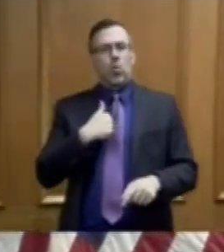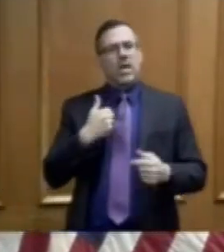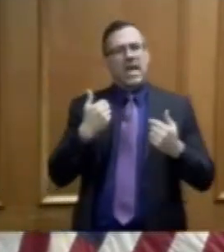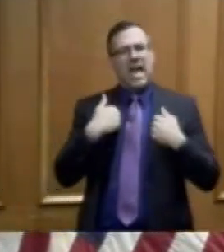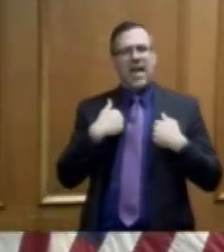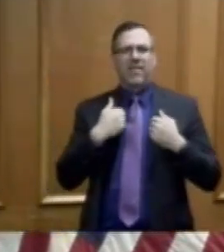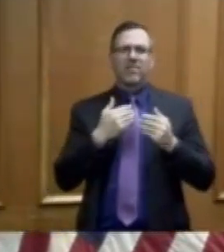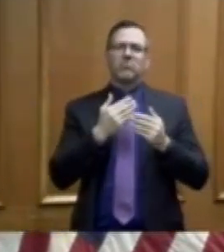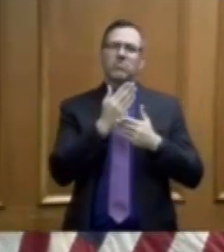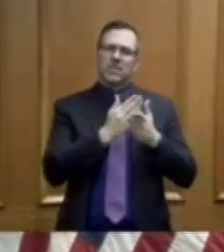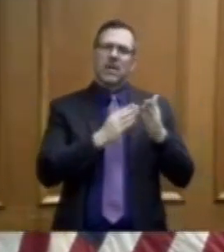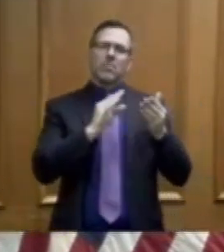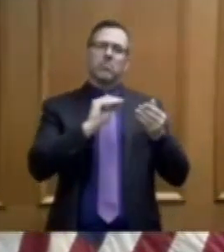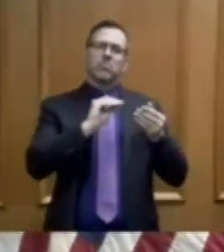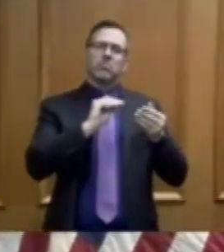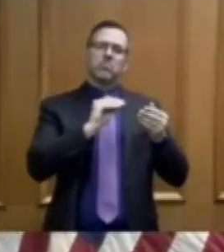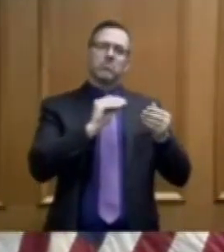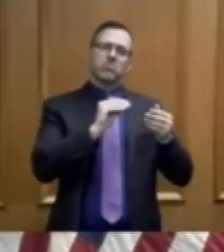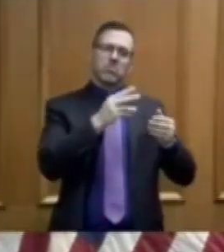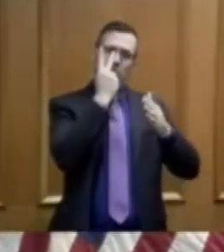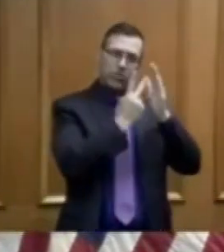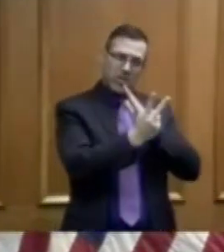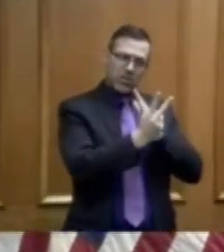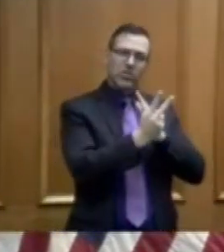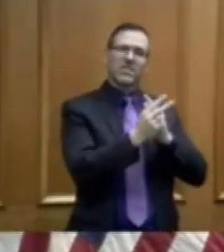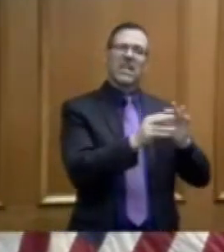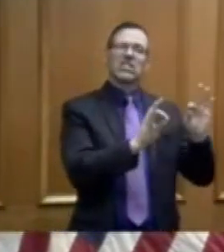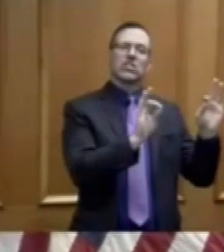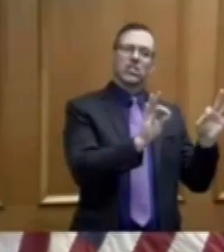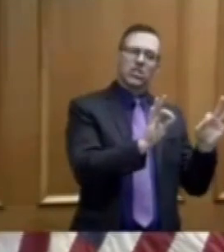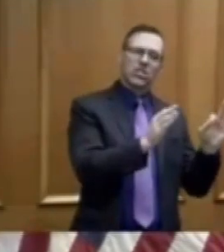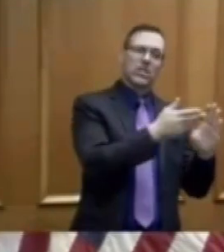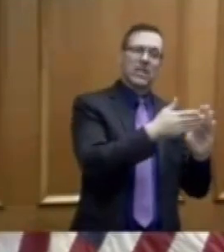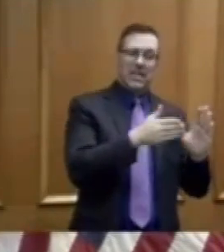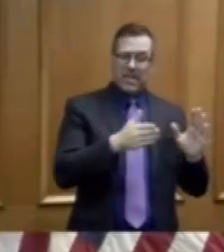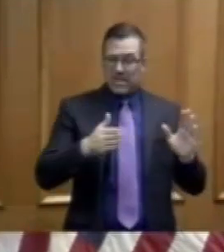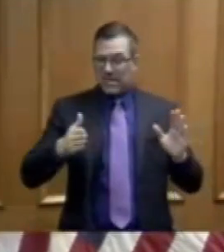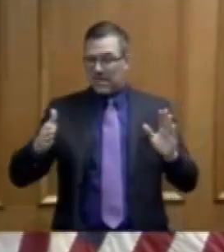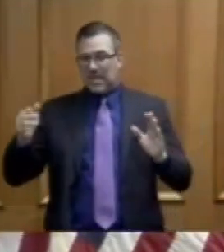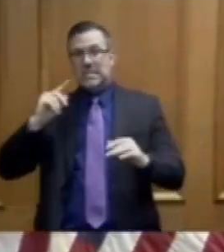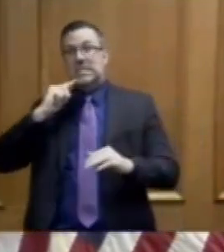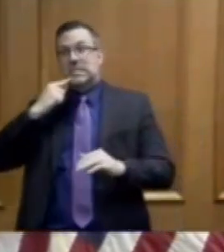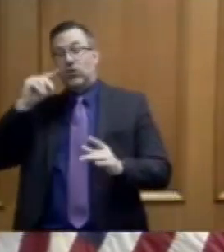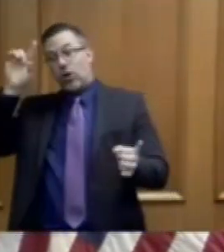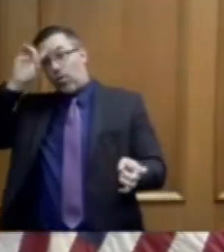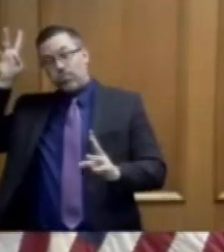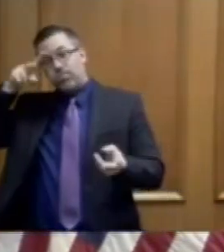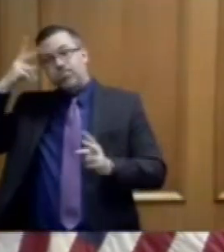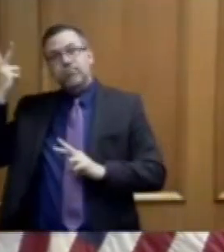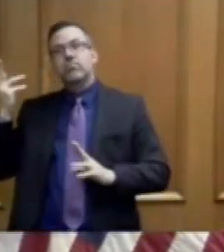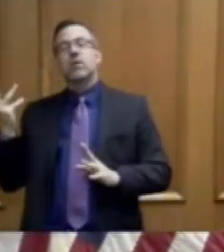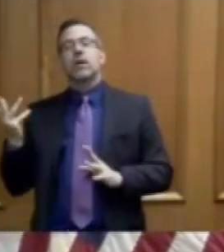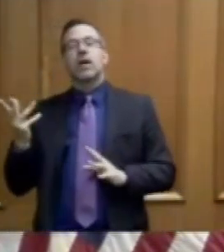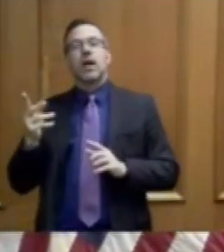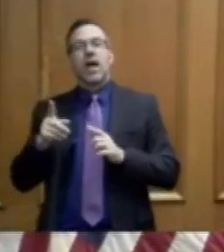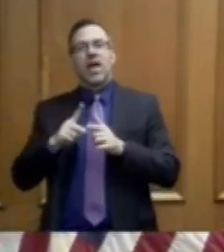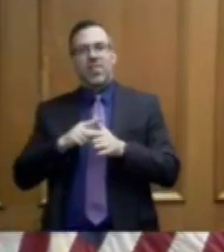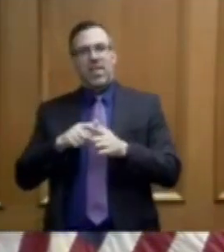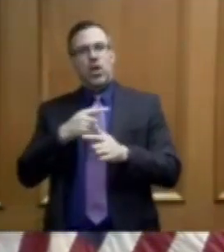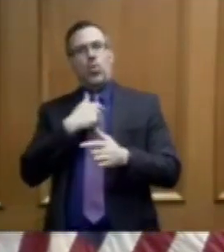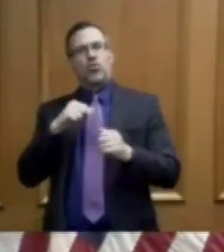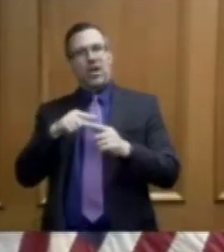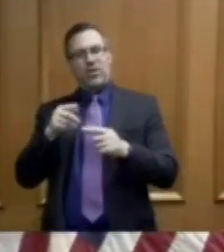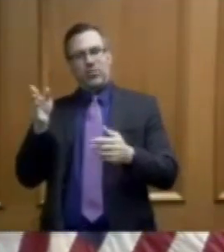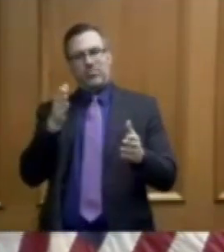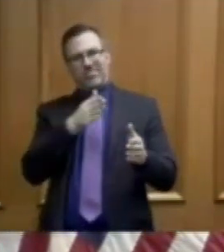most aggressive, and we've set our sights on bridging those gaps. If it turns out that we don't need all those beds that we put in